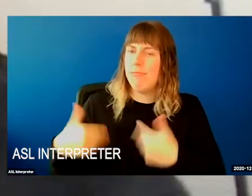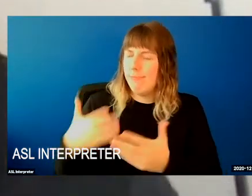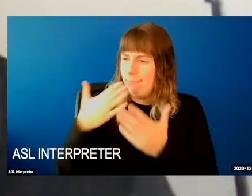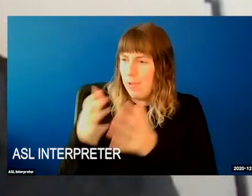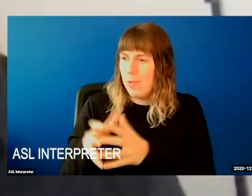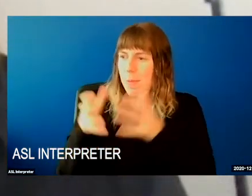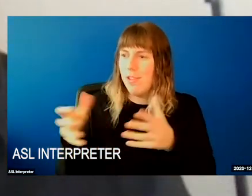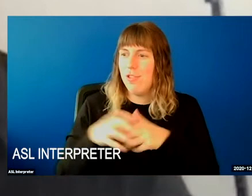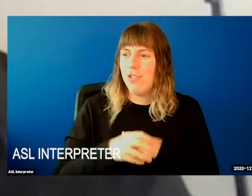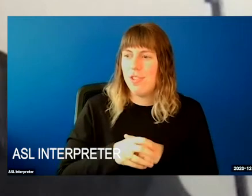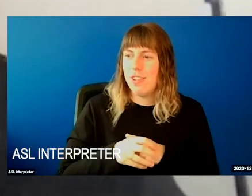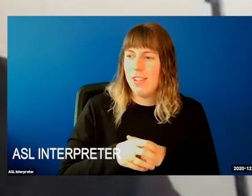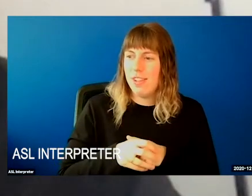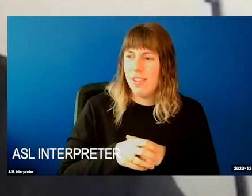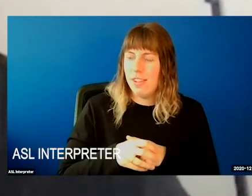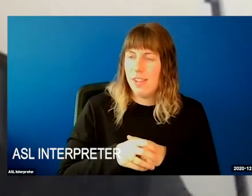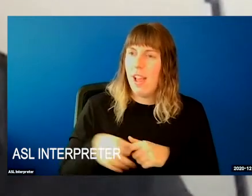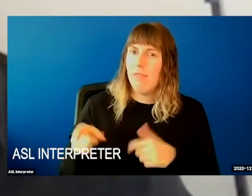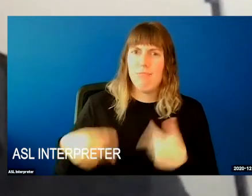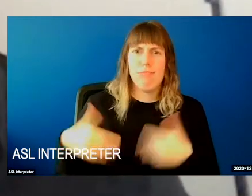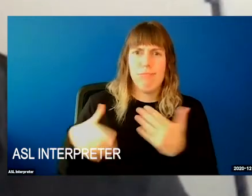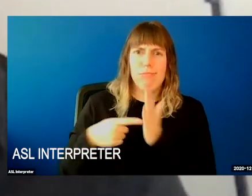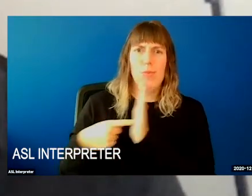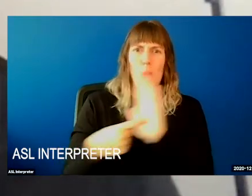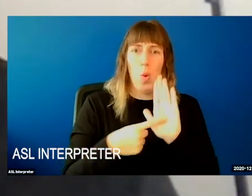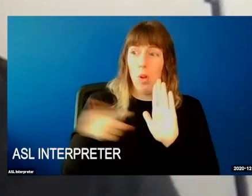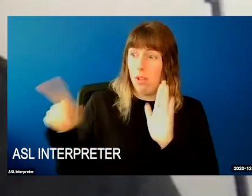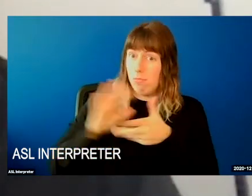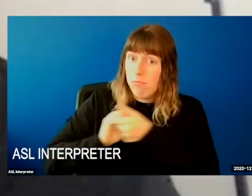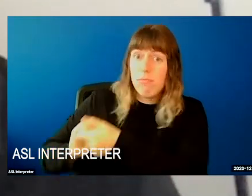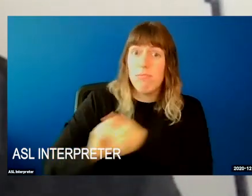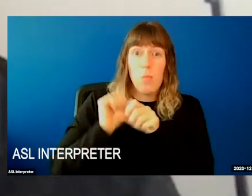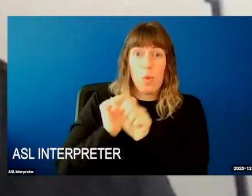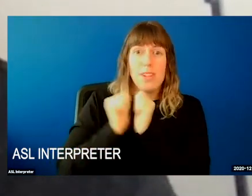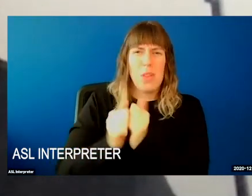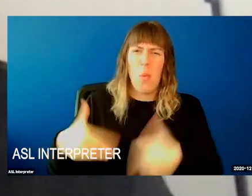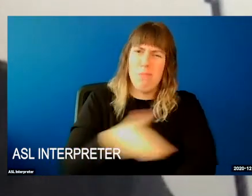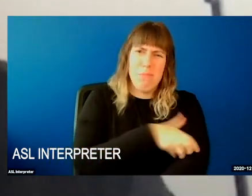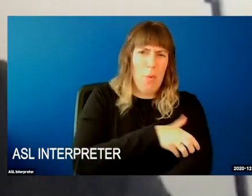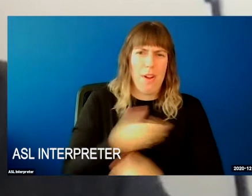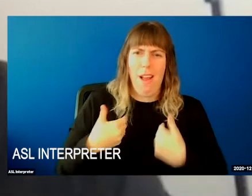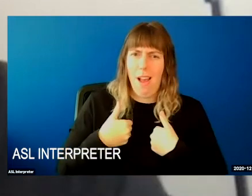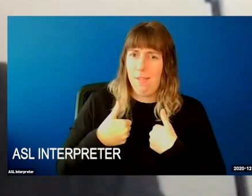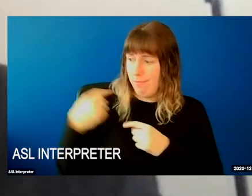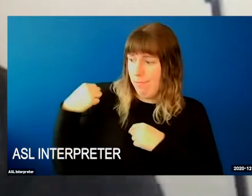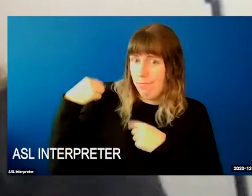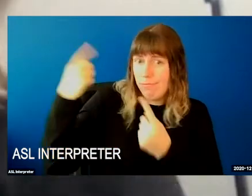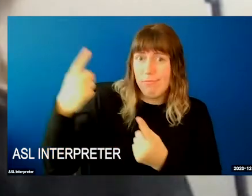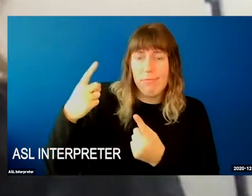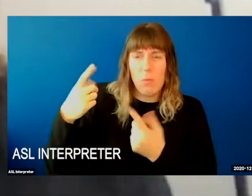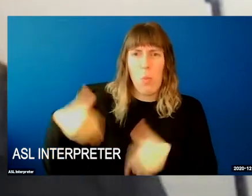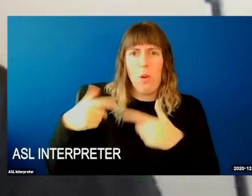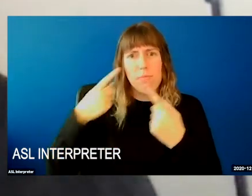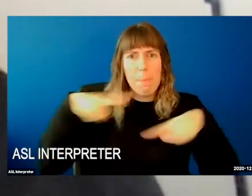and absolutely demonstrating the power of working together and what you've accomplished in these months. We